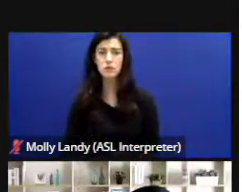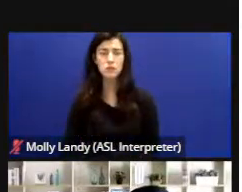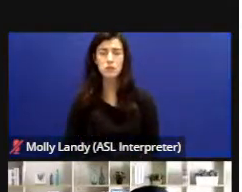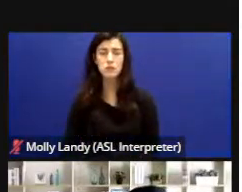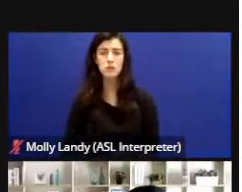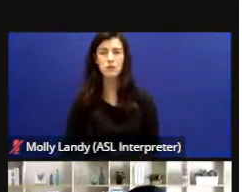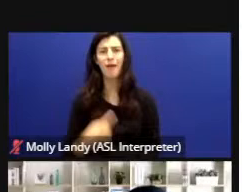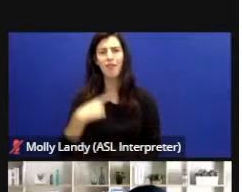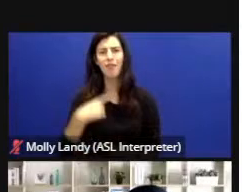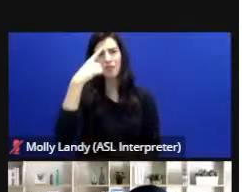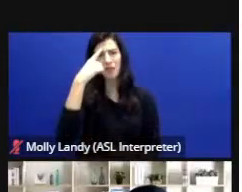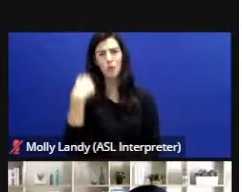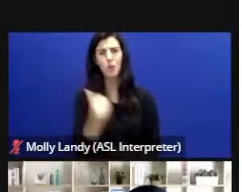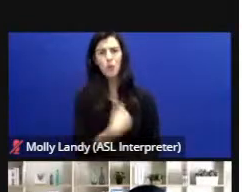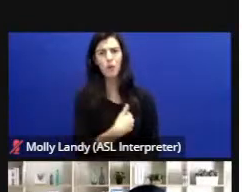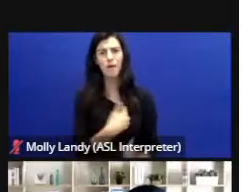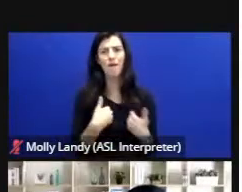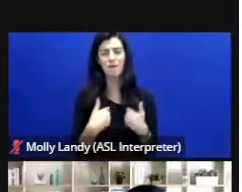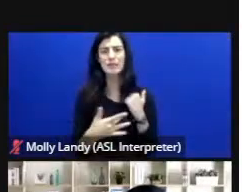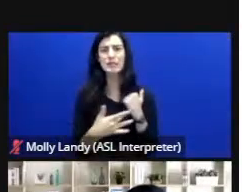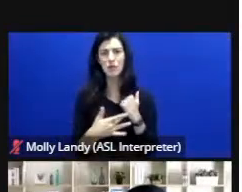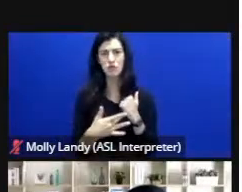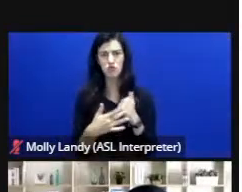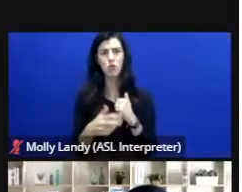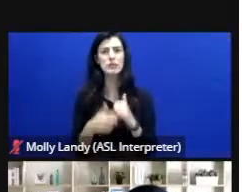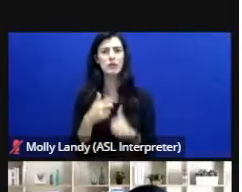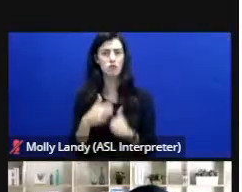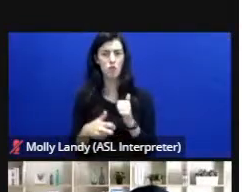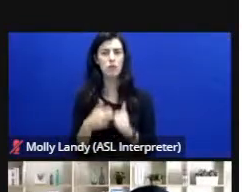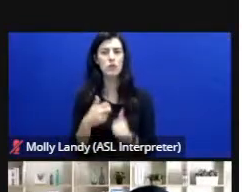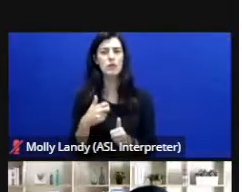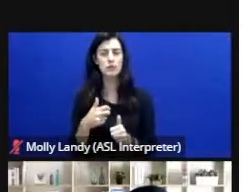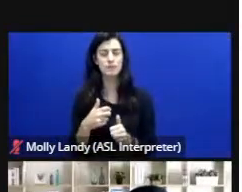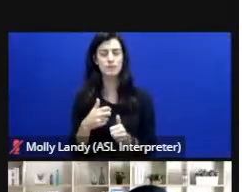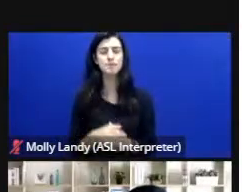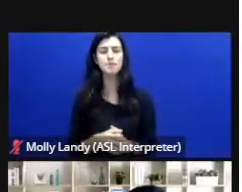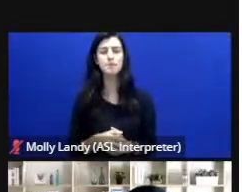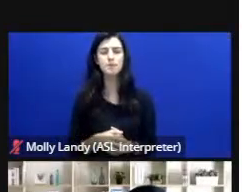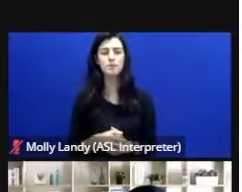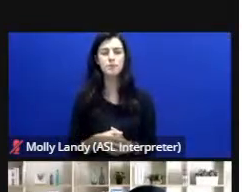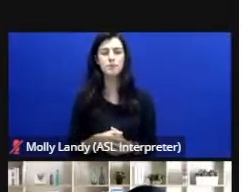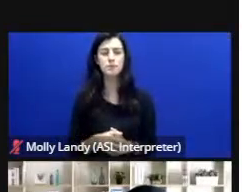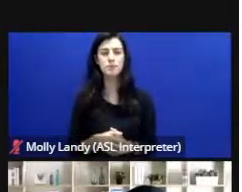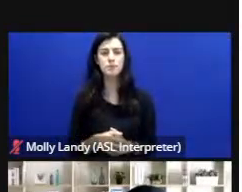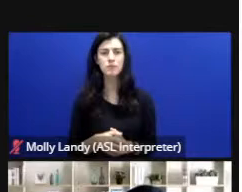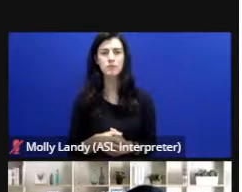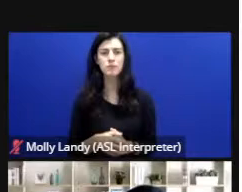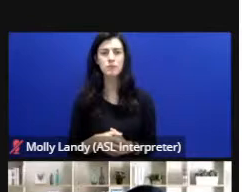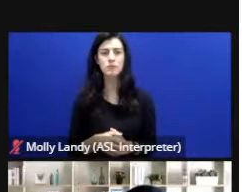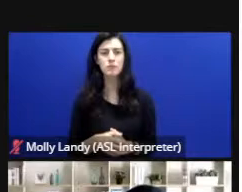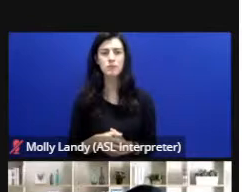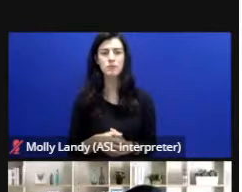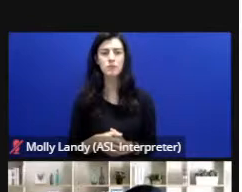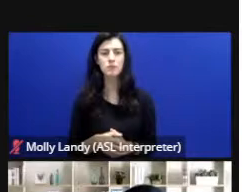I think we're having technical difficulty. But science and questions, and